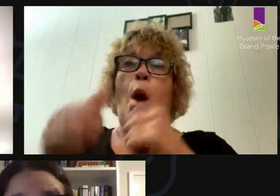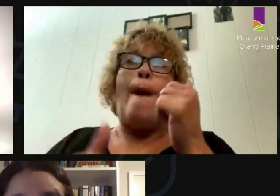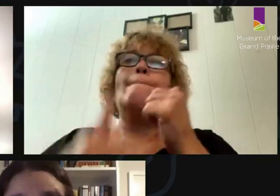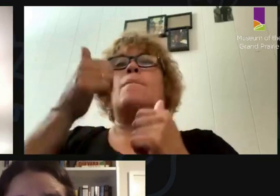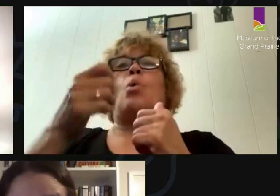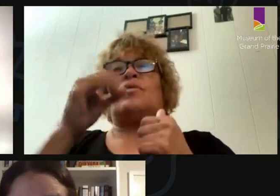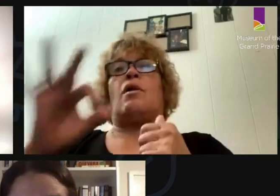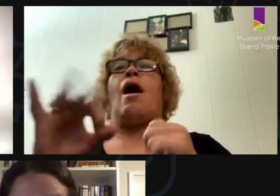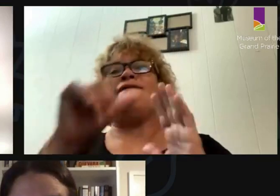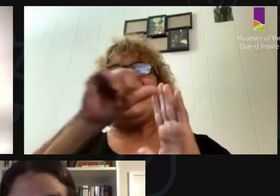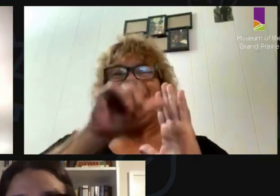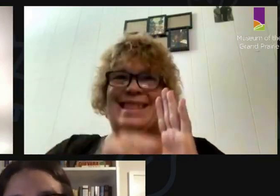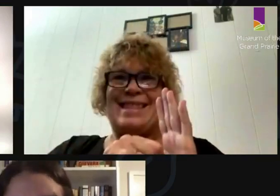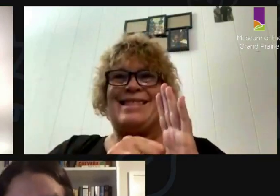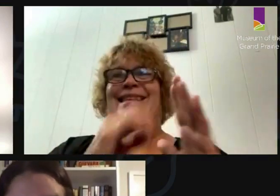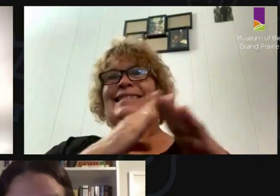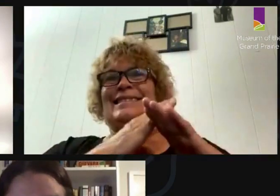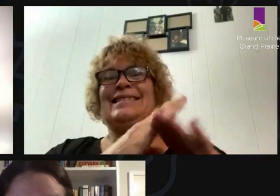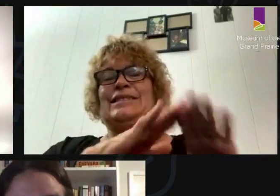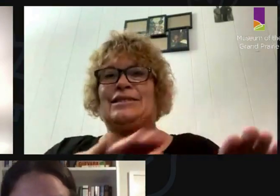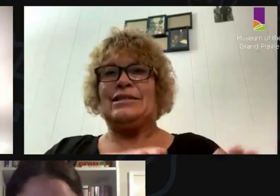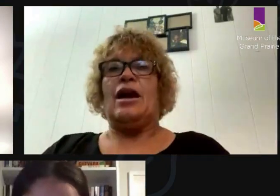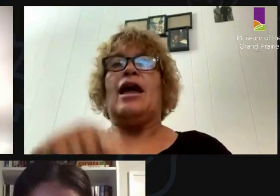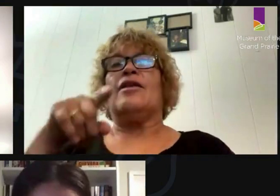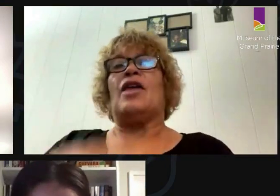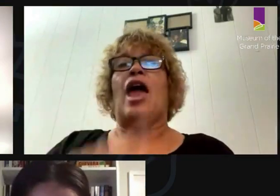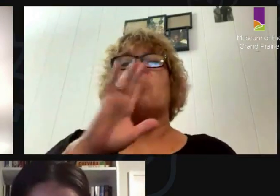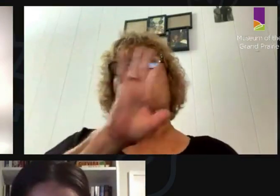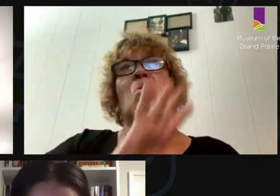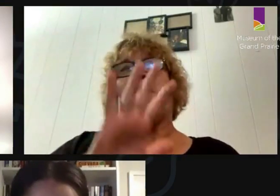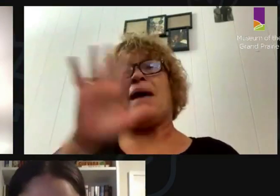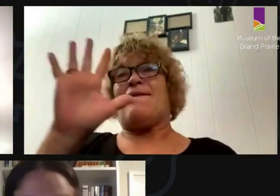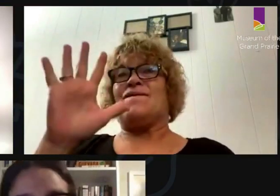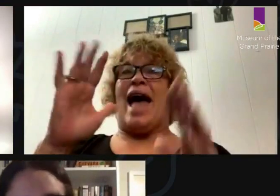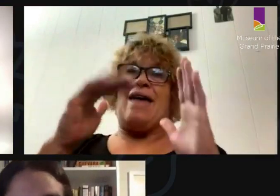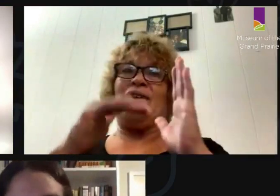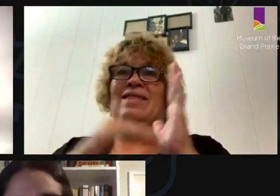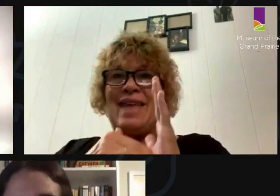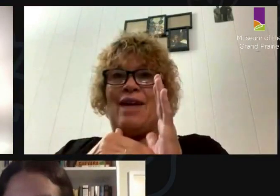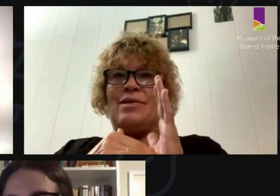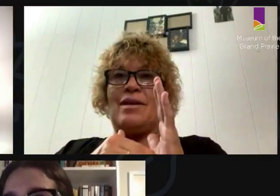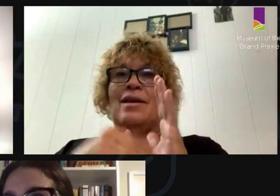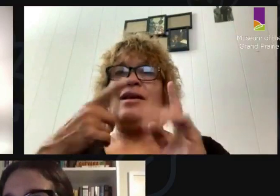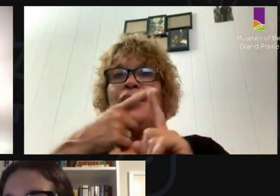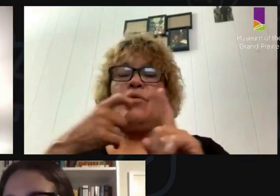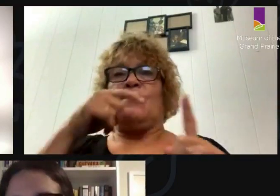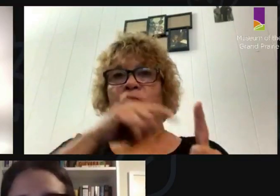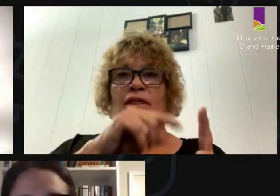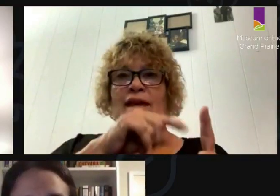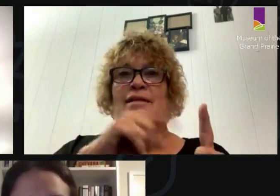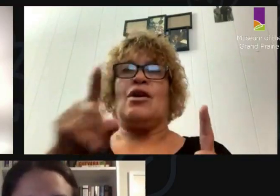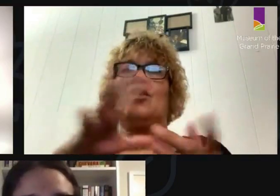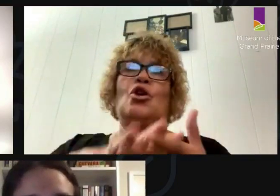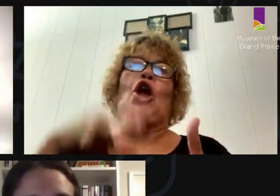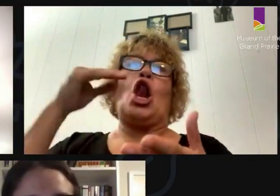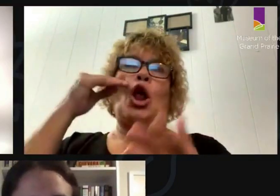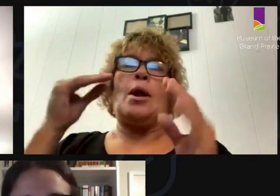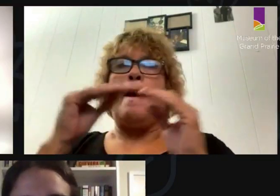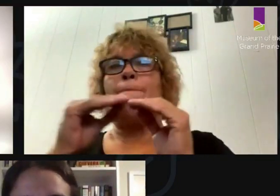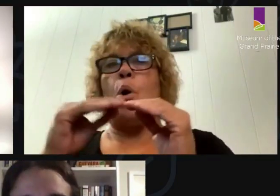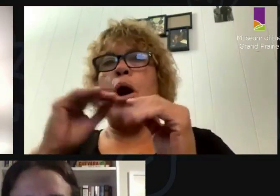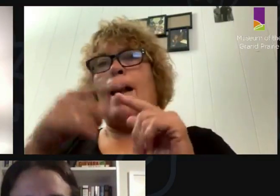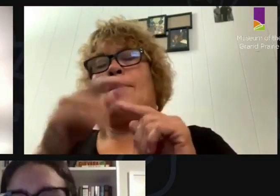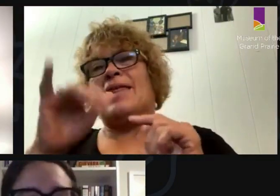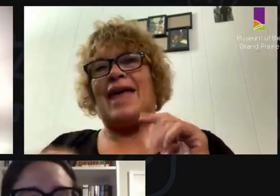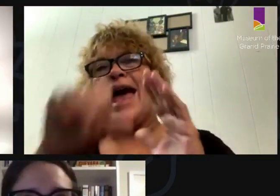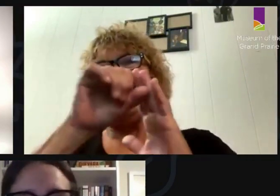About 5,000 of the 20,000 that were performed across the state were performed in Sonoma. And so you can learn a little bit more about that